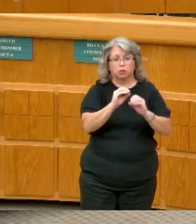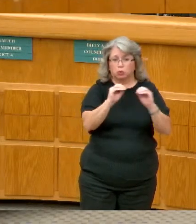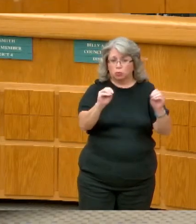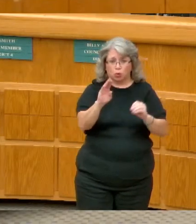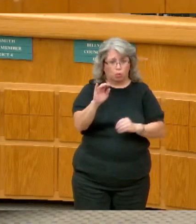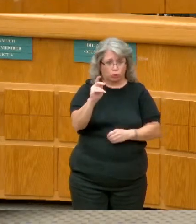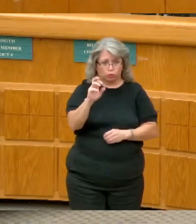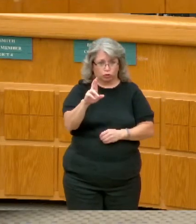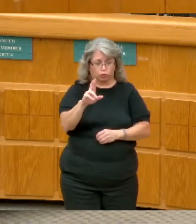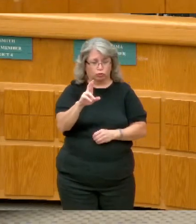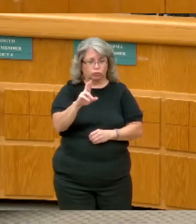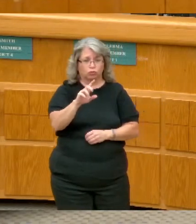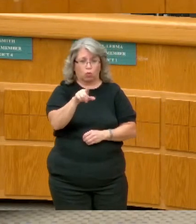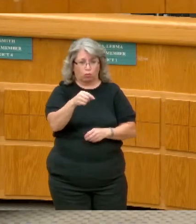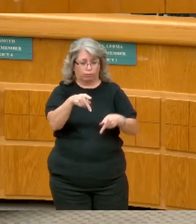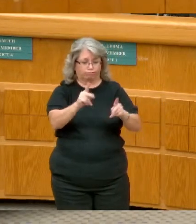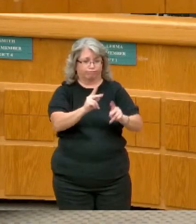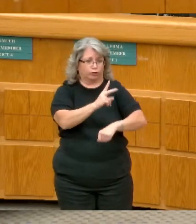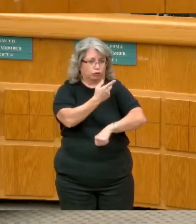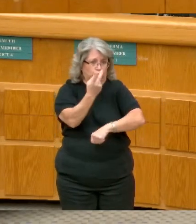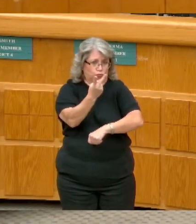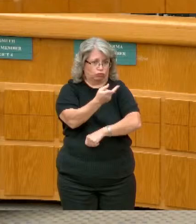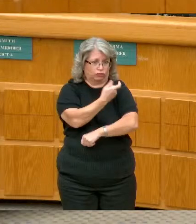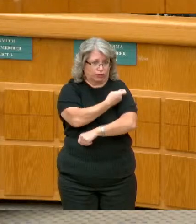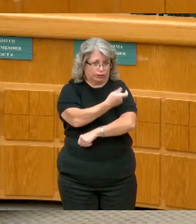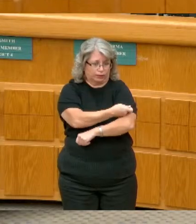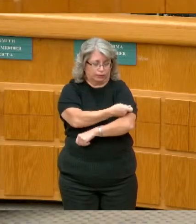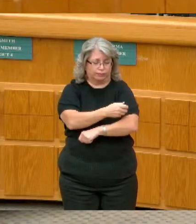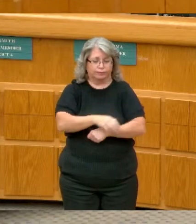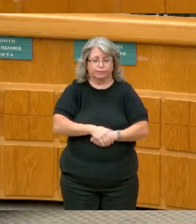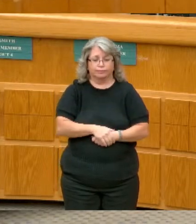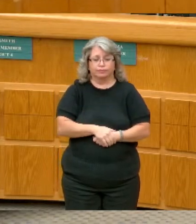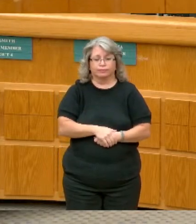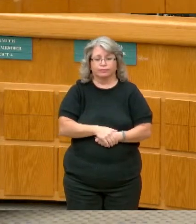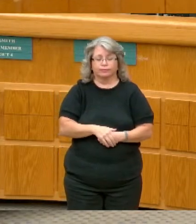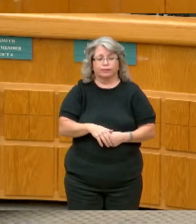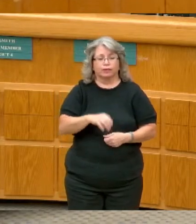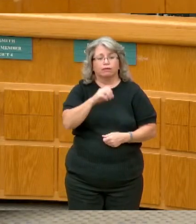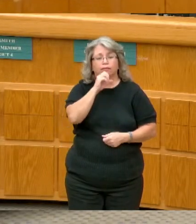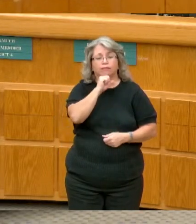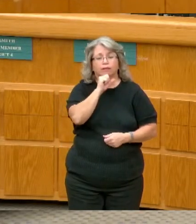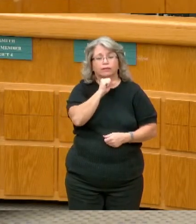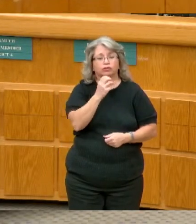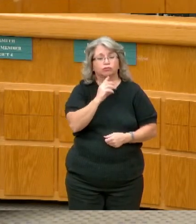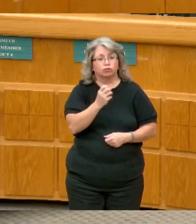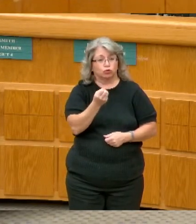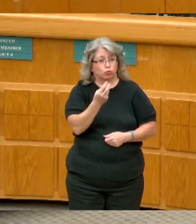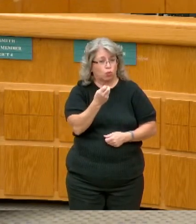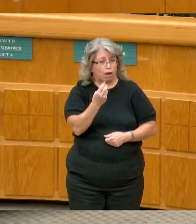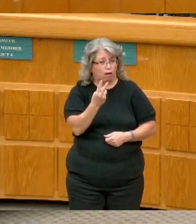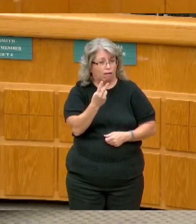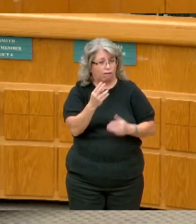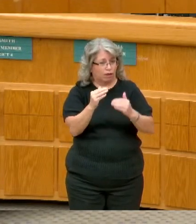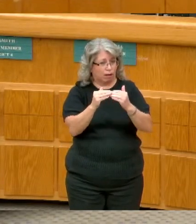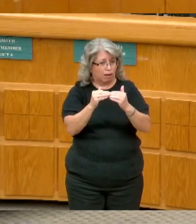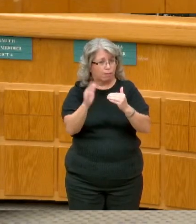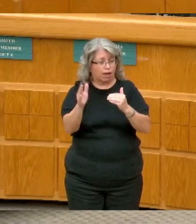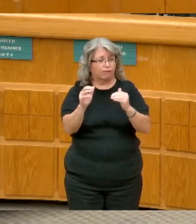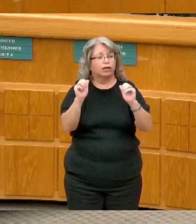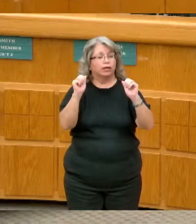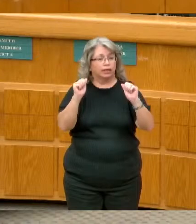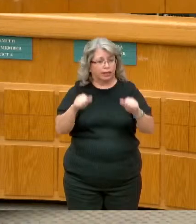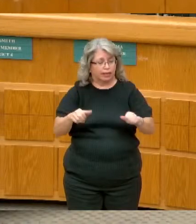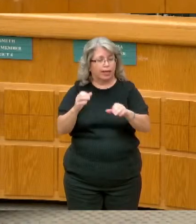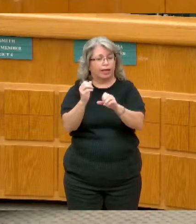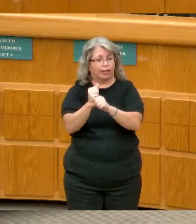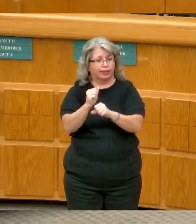the 2 vaccines. There's the 12 and older, that's the one that you are able to get the